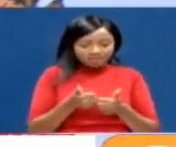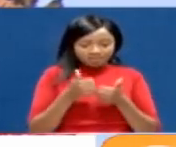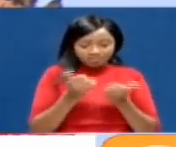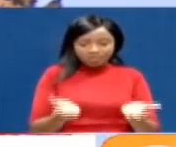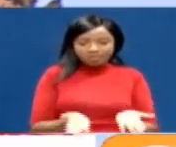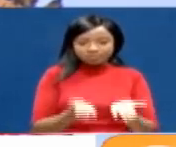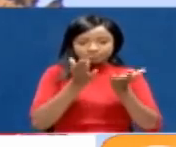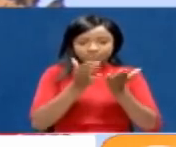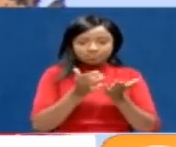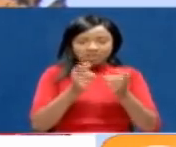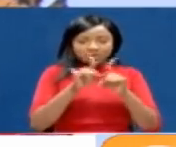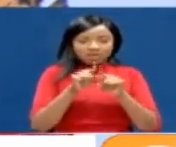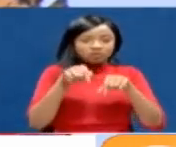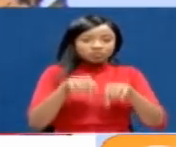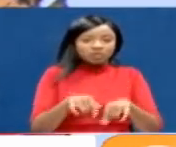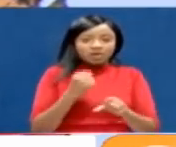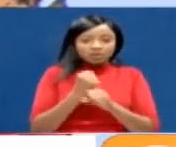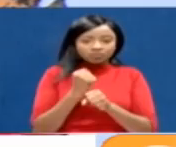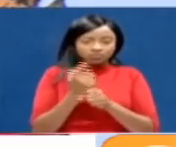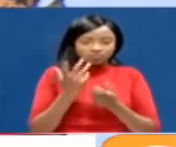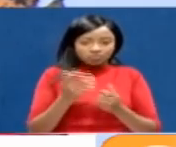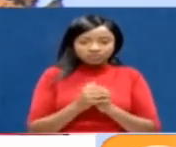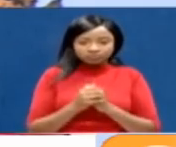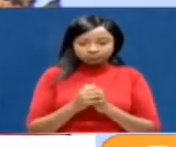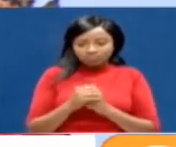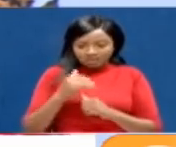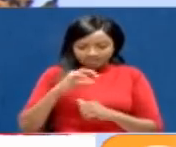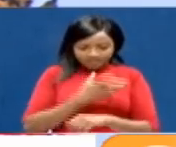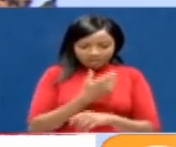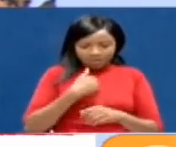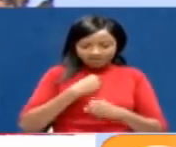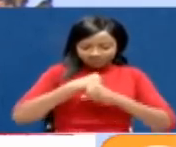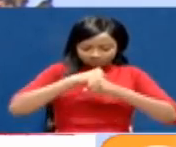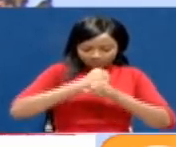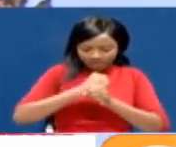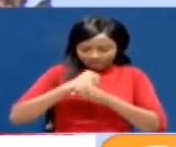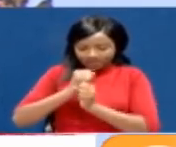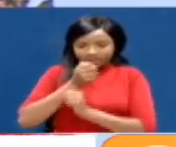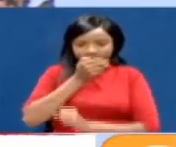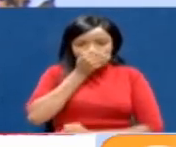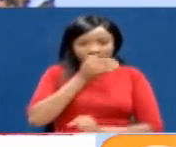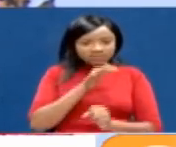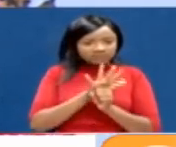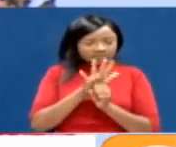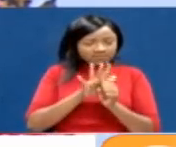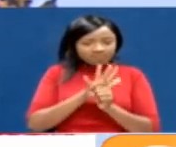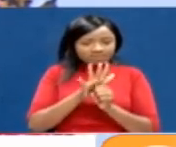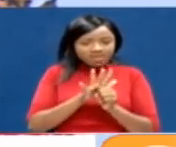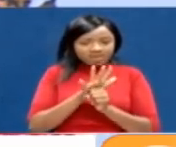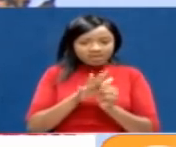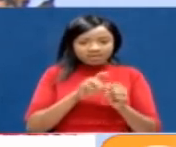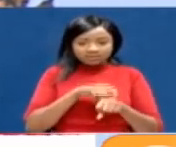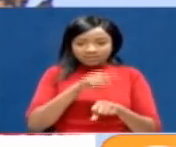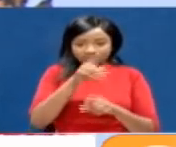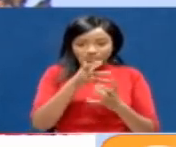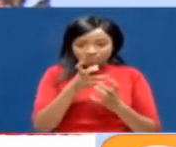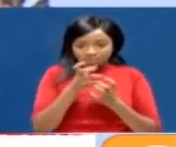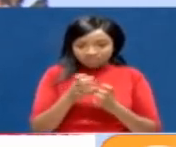task and is currently able to produce as many masks as we